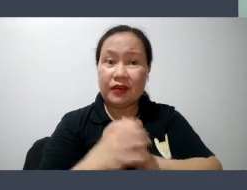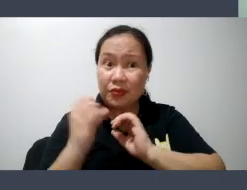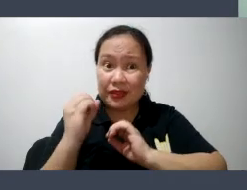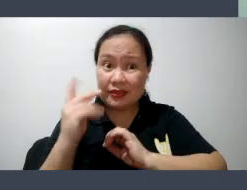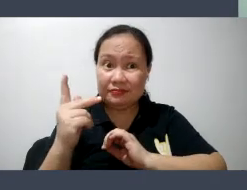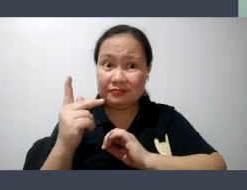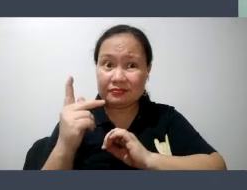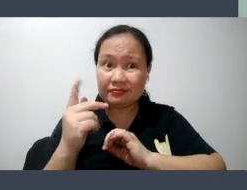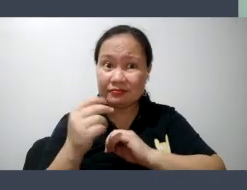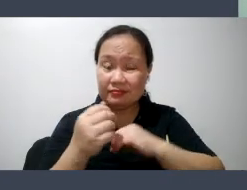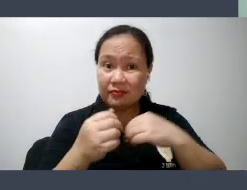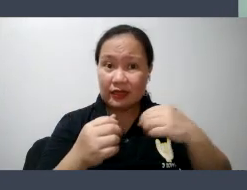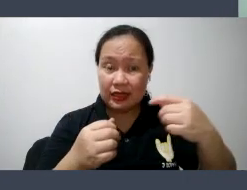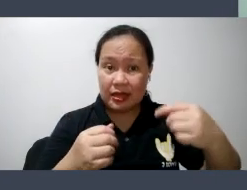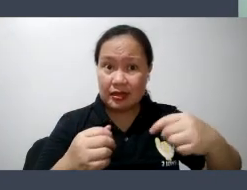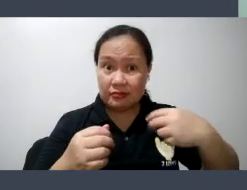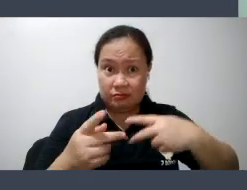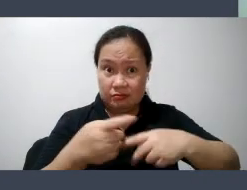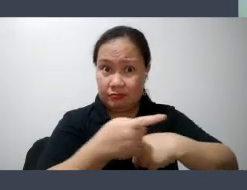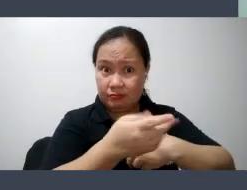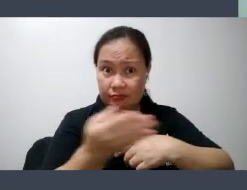Okay? Anybody here